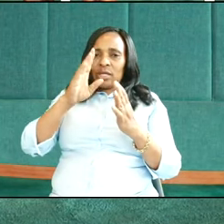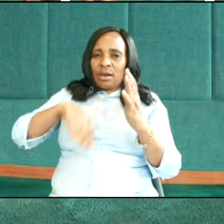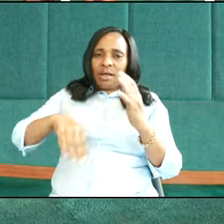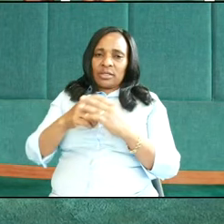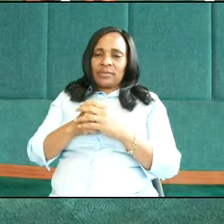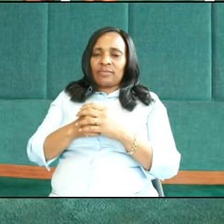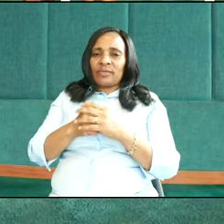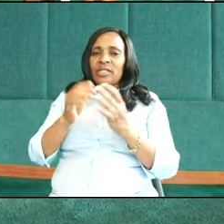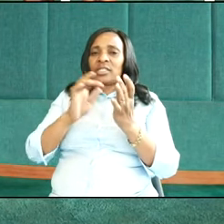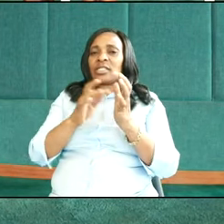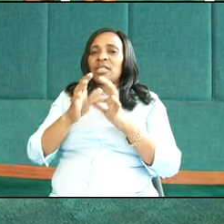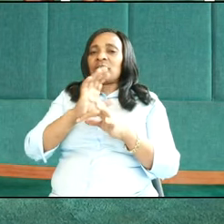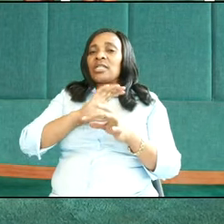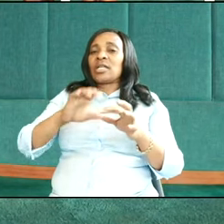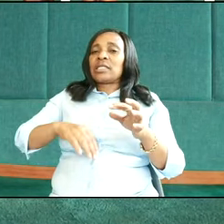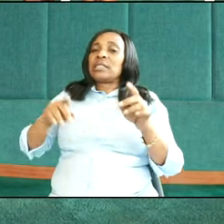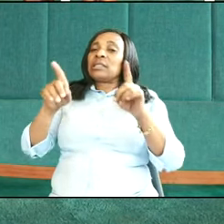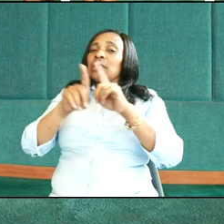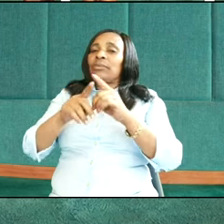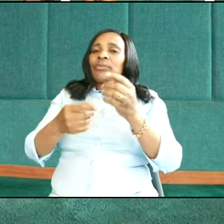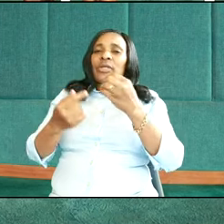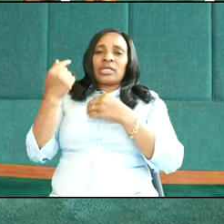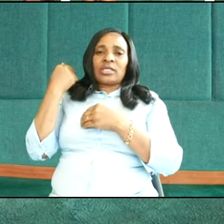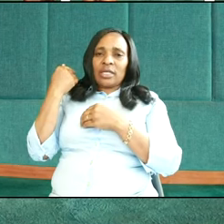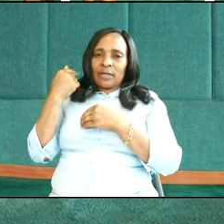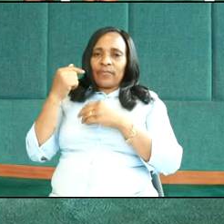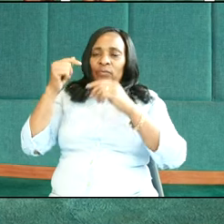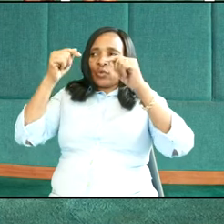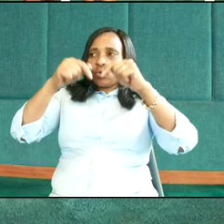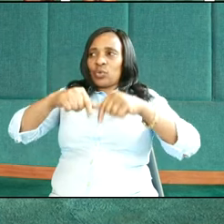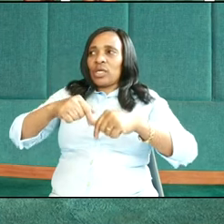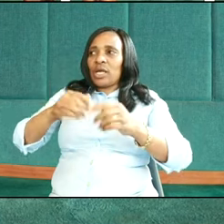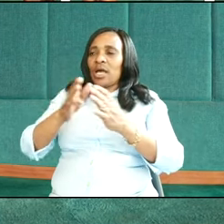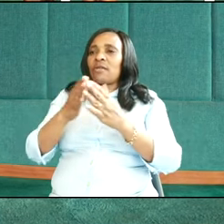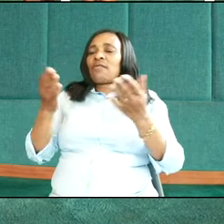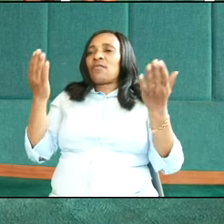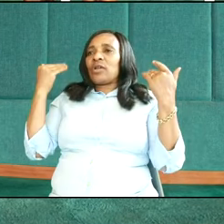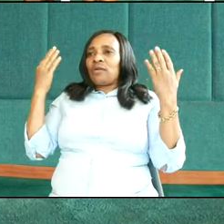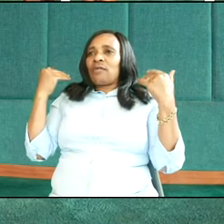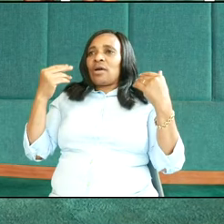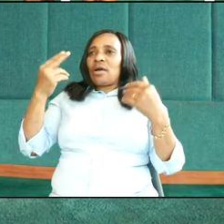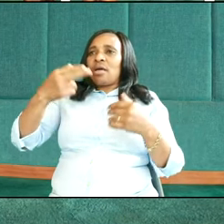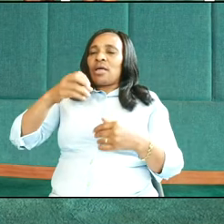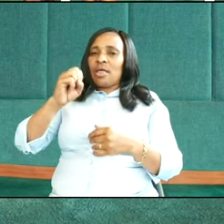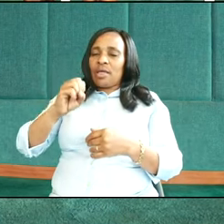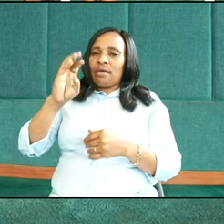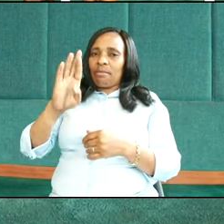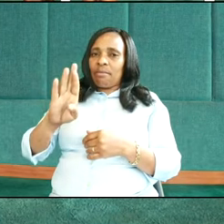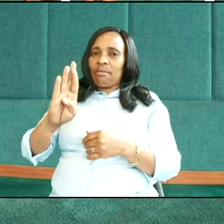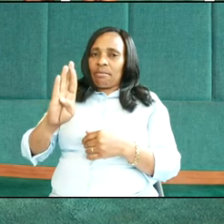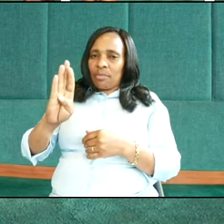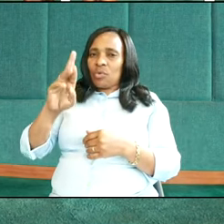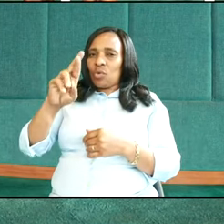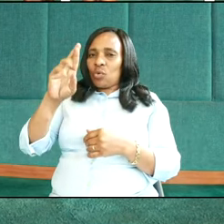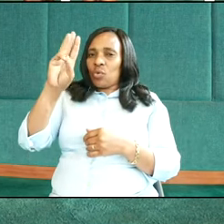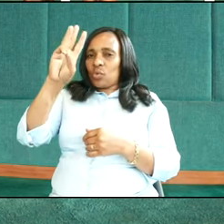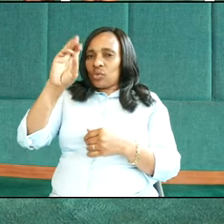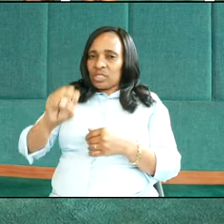Jesus Christ is the same yesterday and today and forever. Hebrews 13 verse 8.